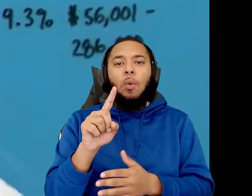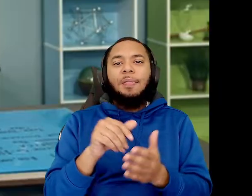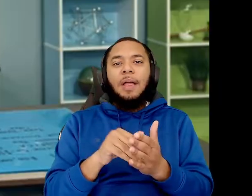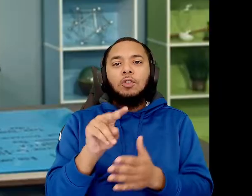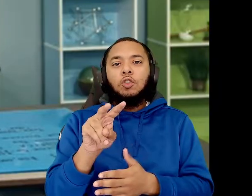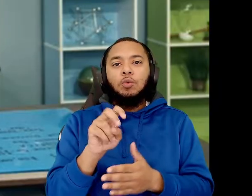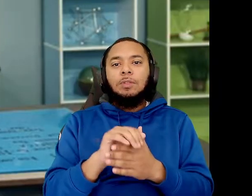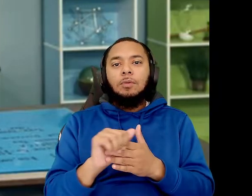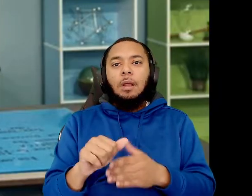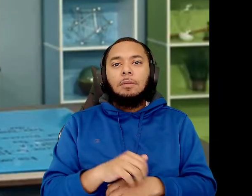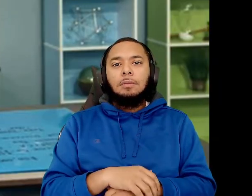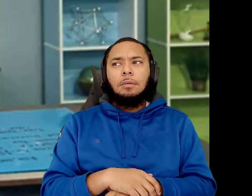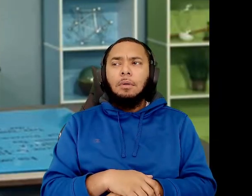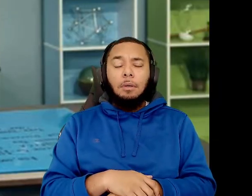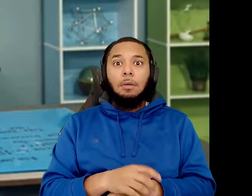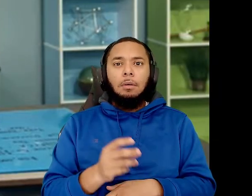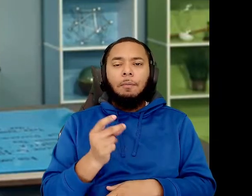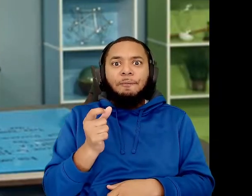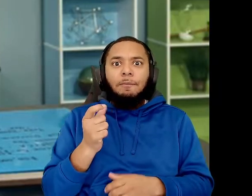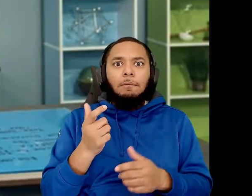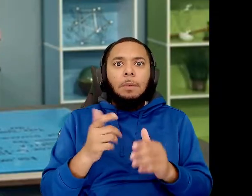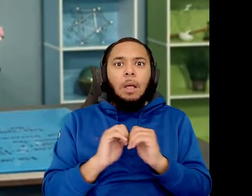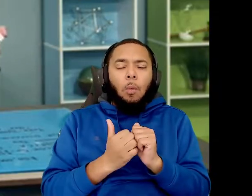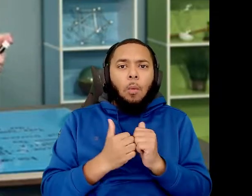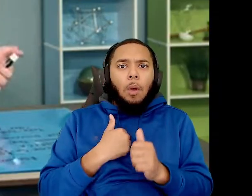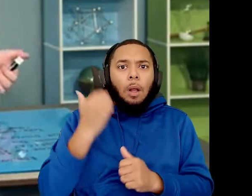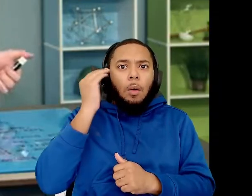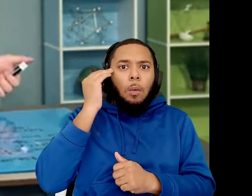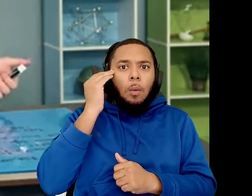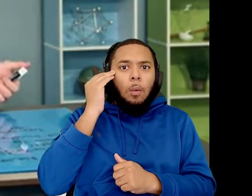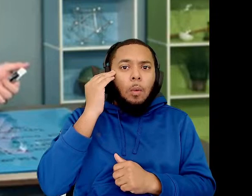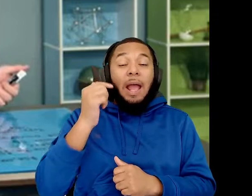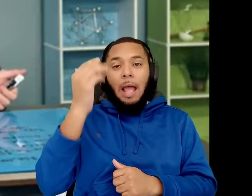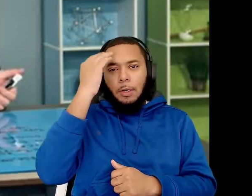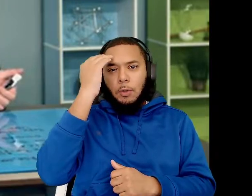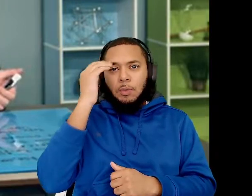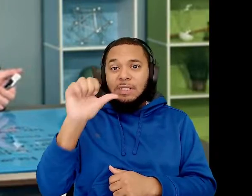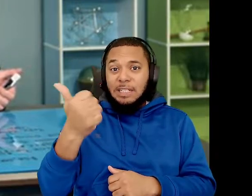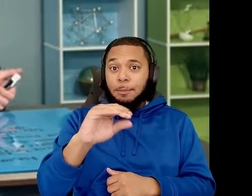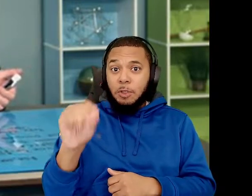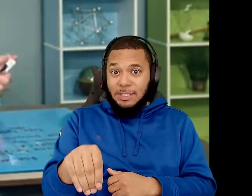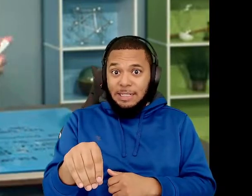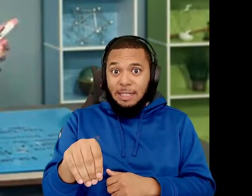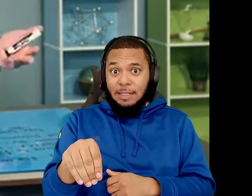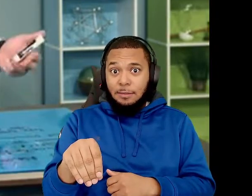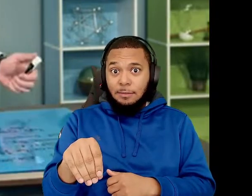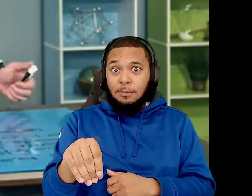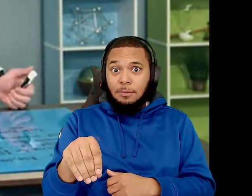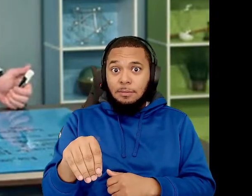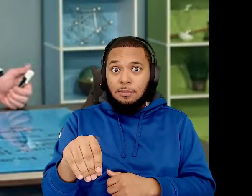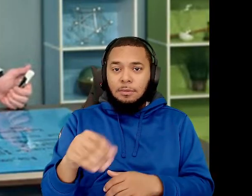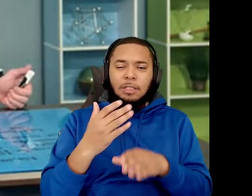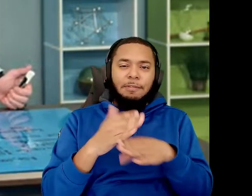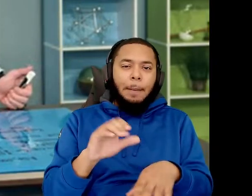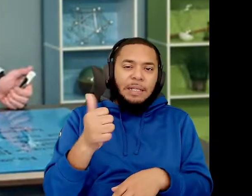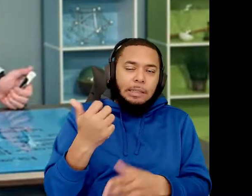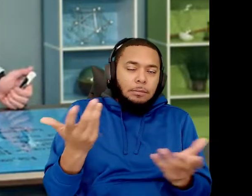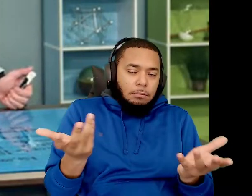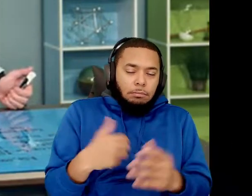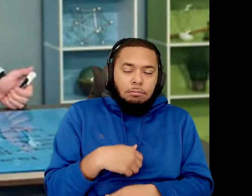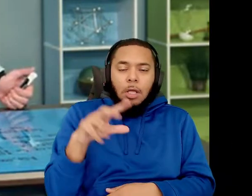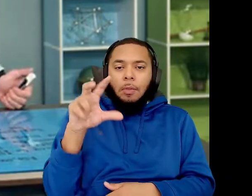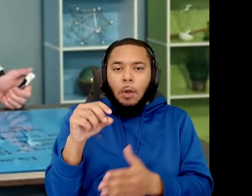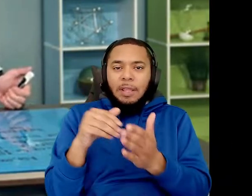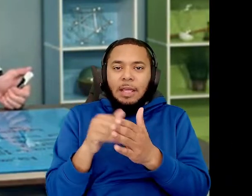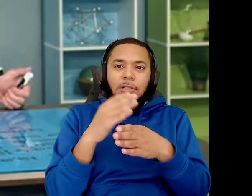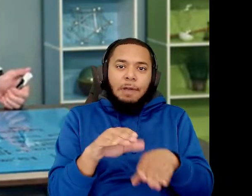$1,200. How did I do that? Well, I know 10% is, I divide this by 10. 30,000 divided by 10